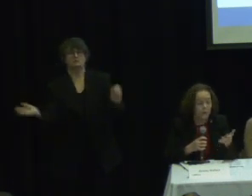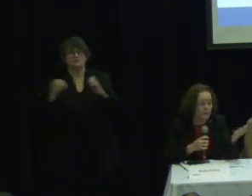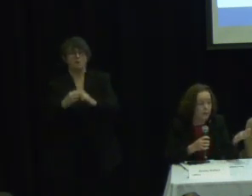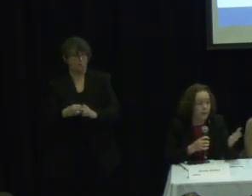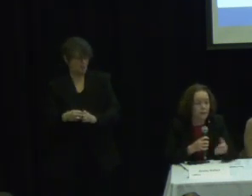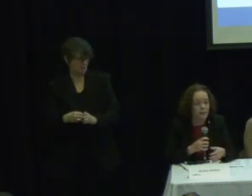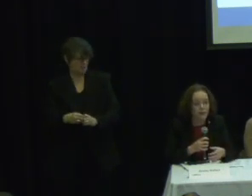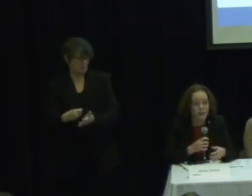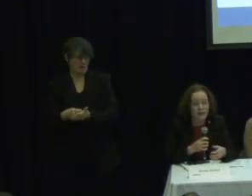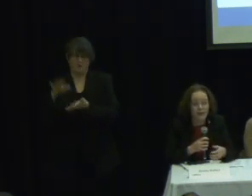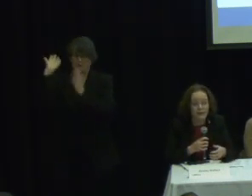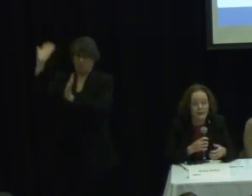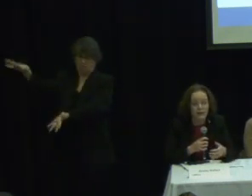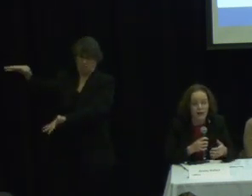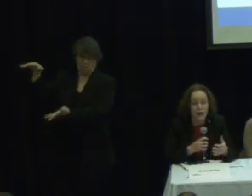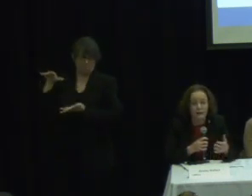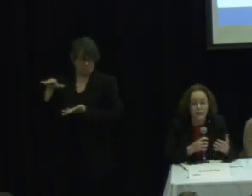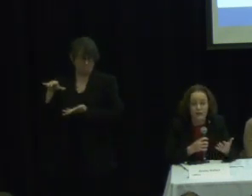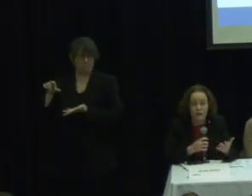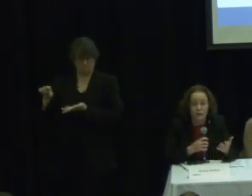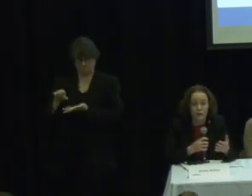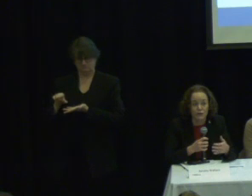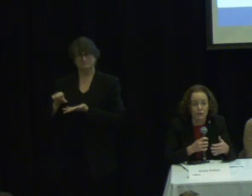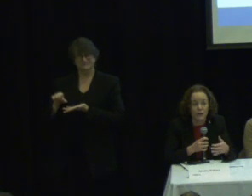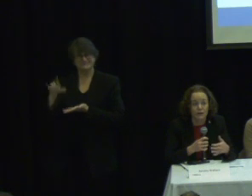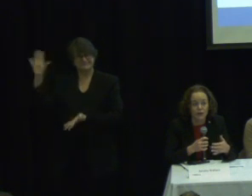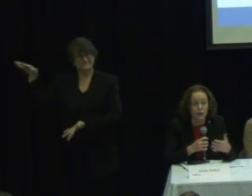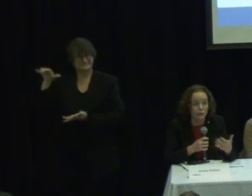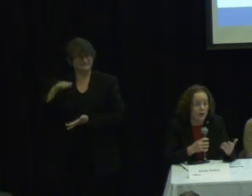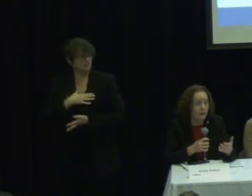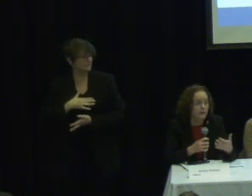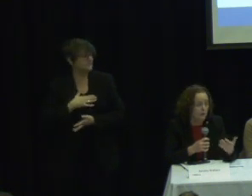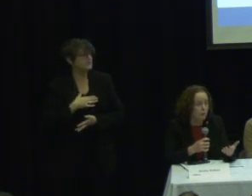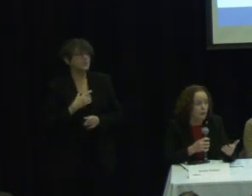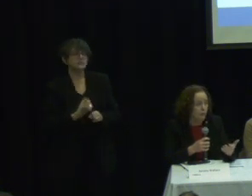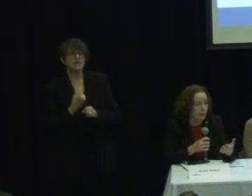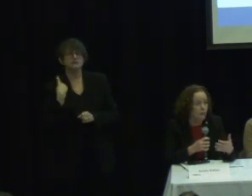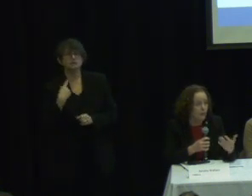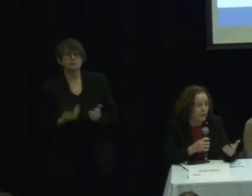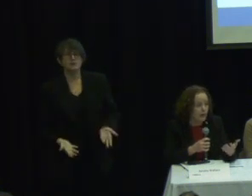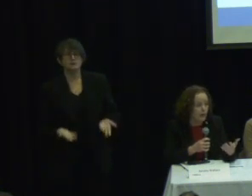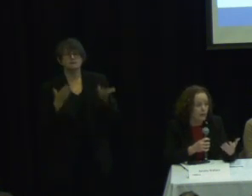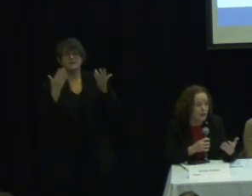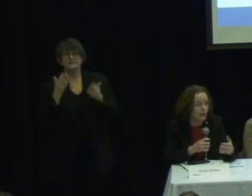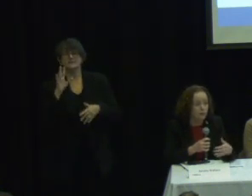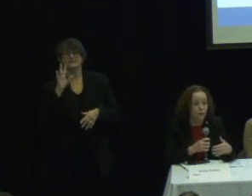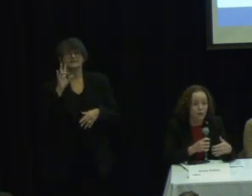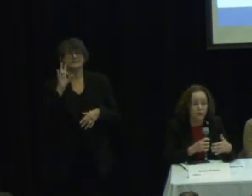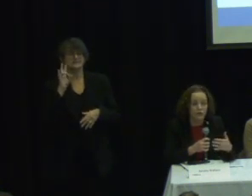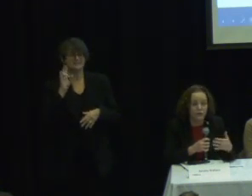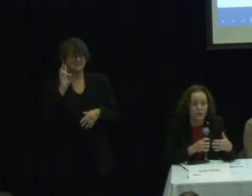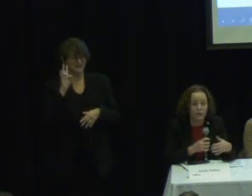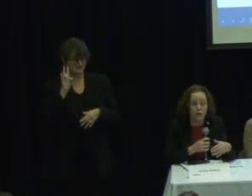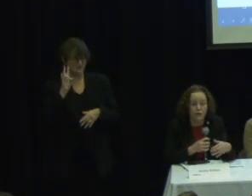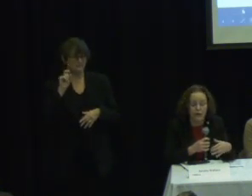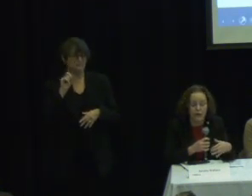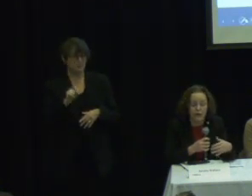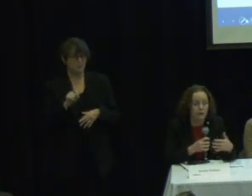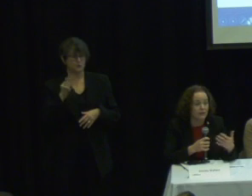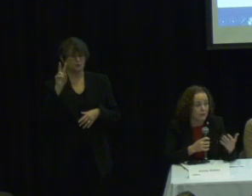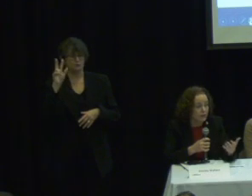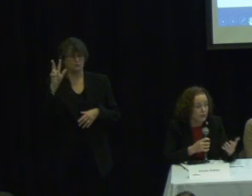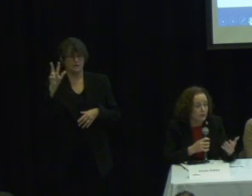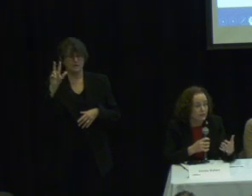news, President Cummings mentioned that last year we raised a record $7.3 million